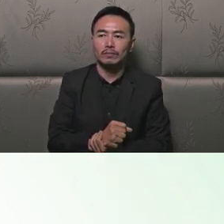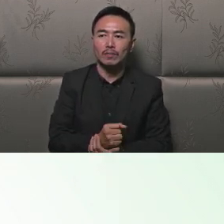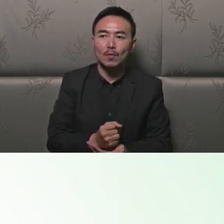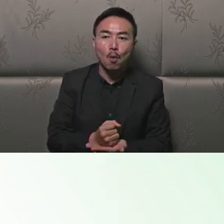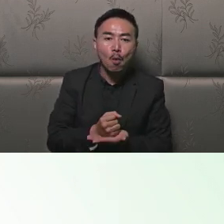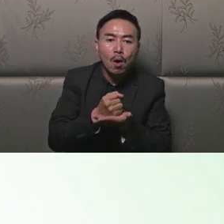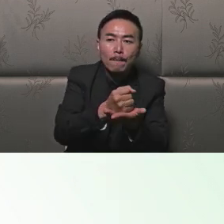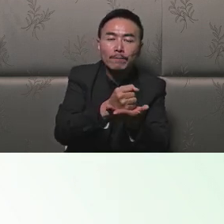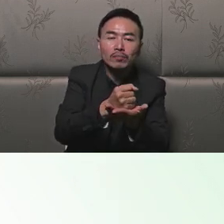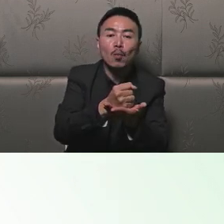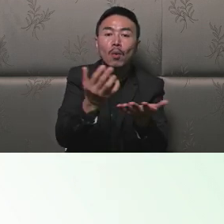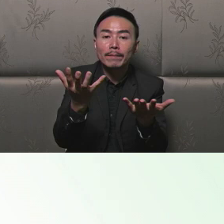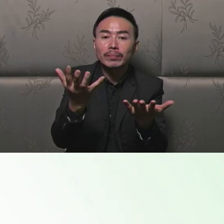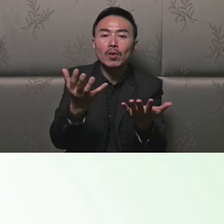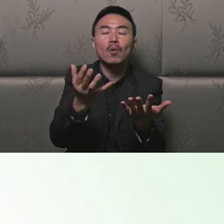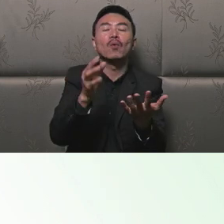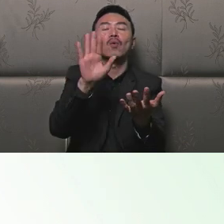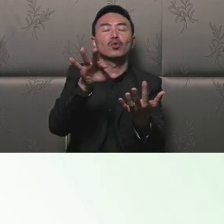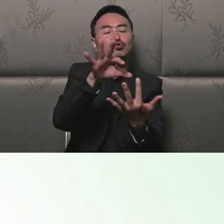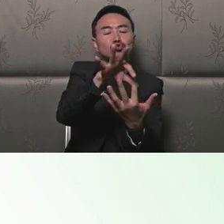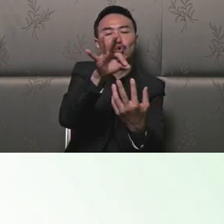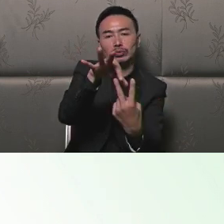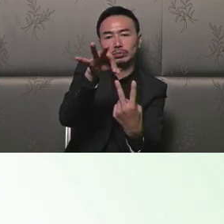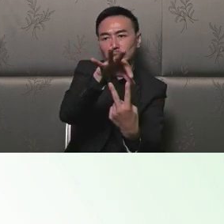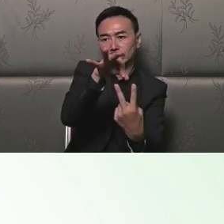Coordination with universities is growing and other forms of educational institutional support.